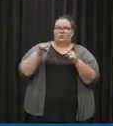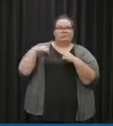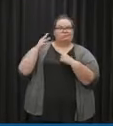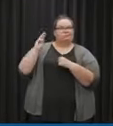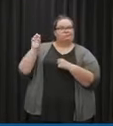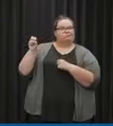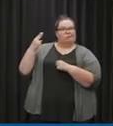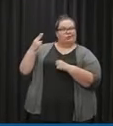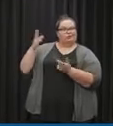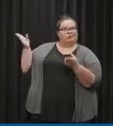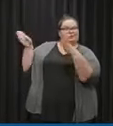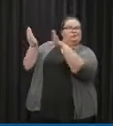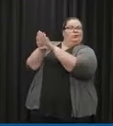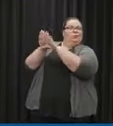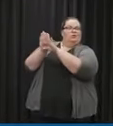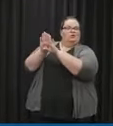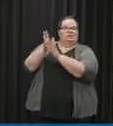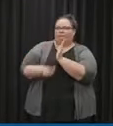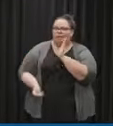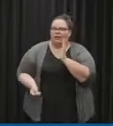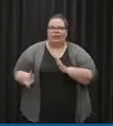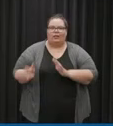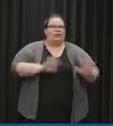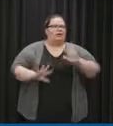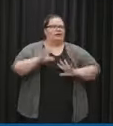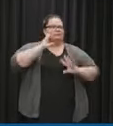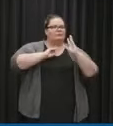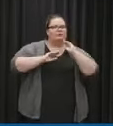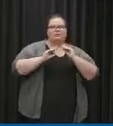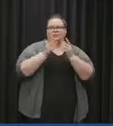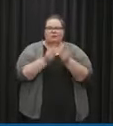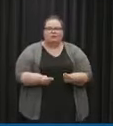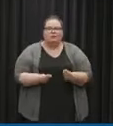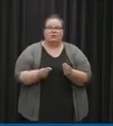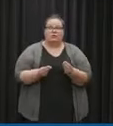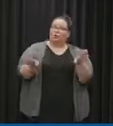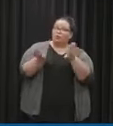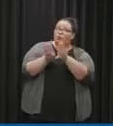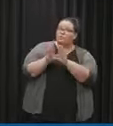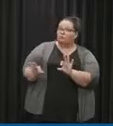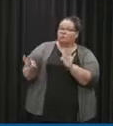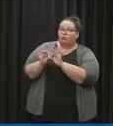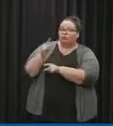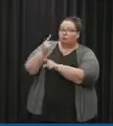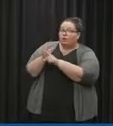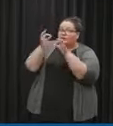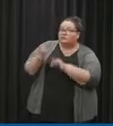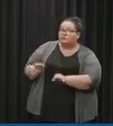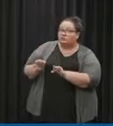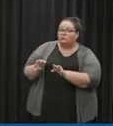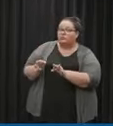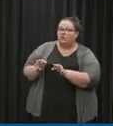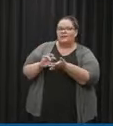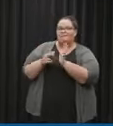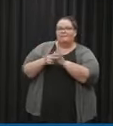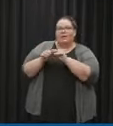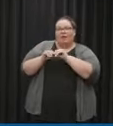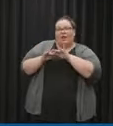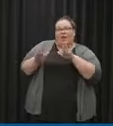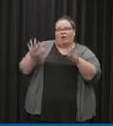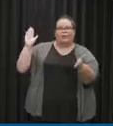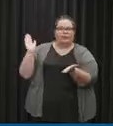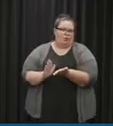the COVID-19 pandemic began. Closing New Brunswick schools was the right decision in March, and I have no doubt that school closures helped slow the